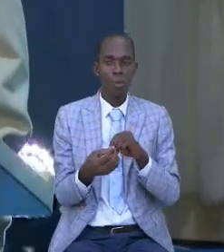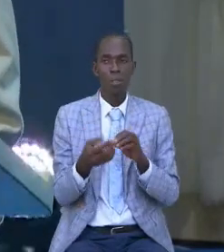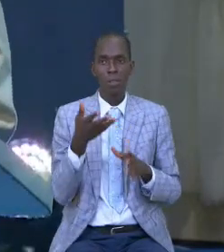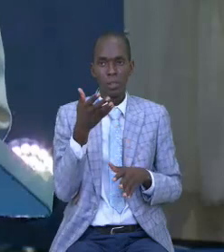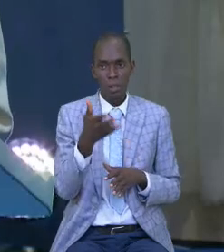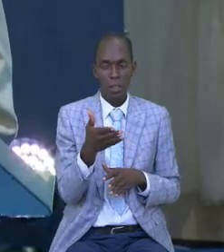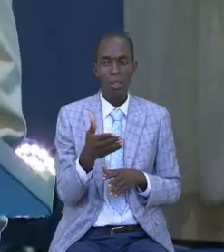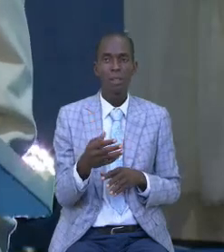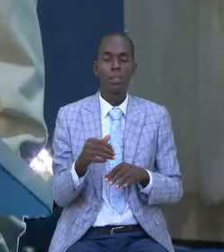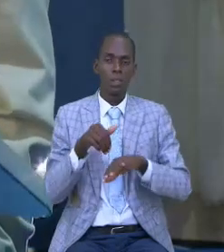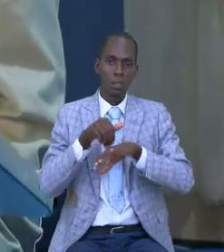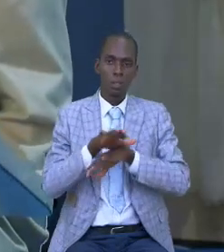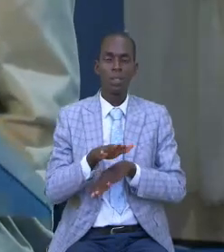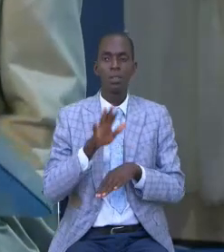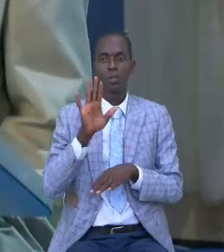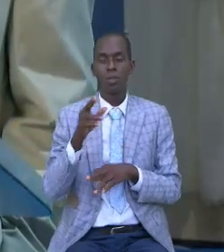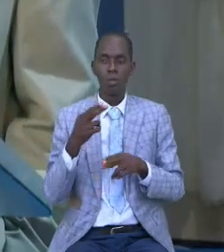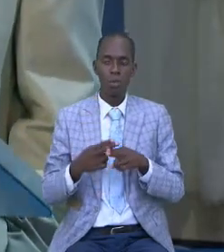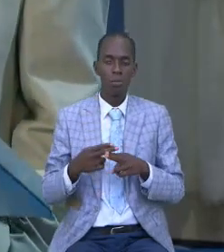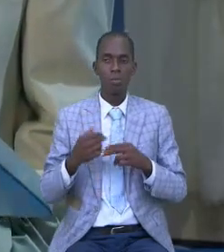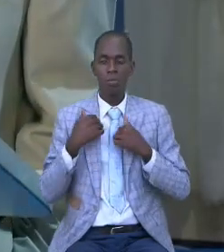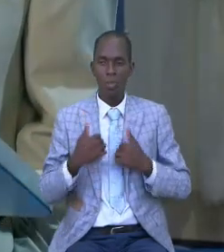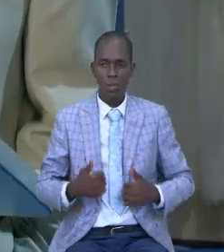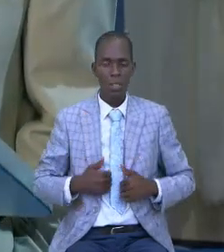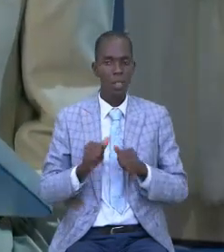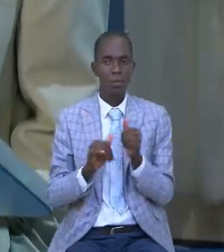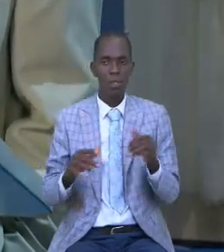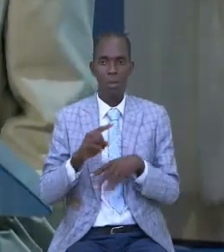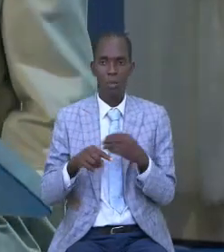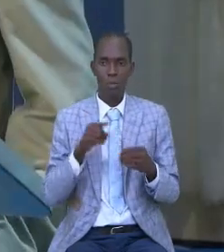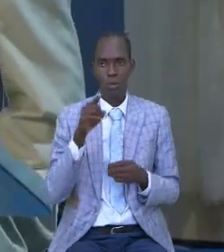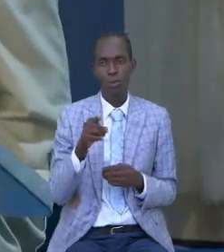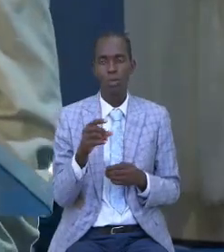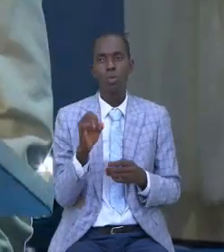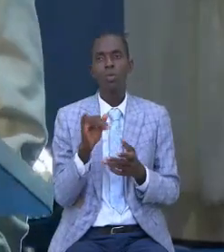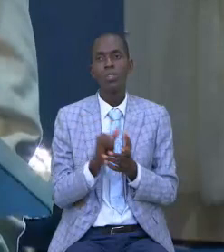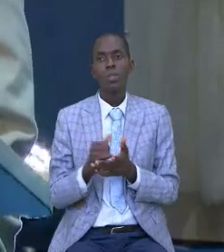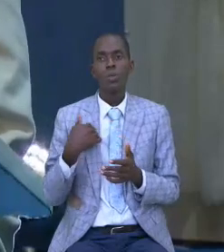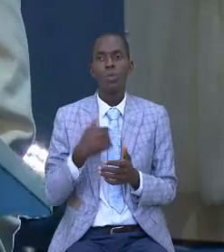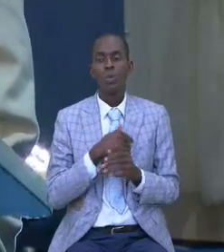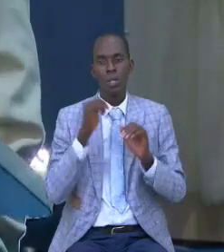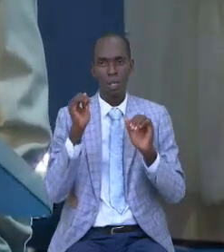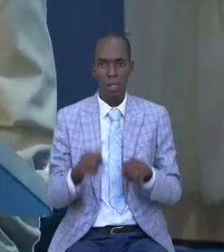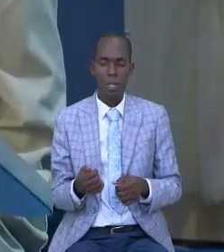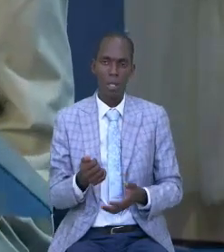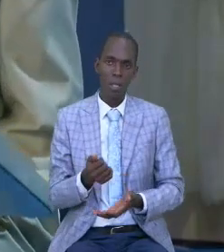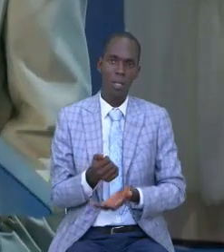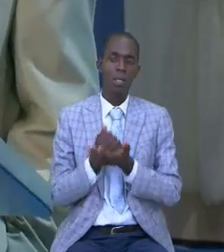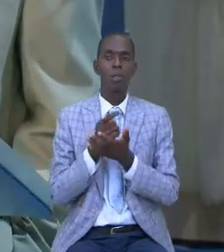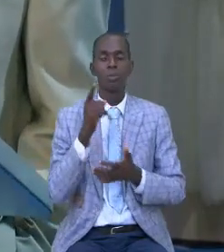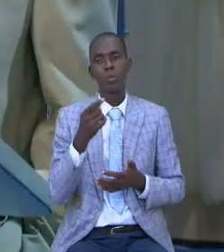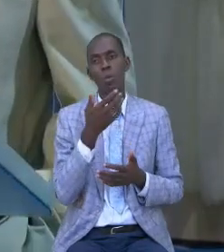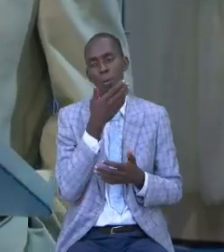are responding, filling the form and making themselves available, please make yourself